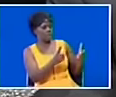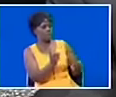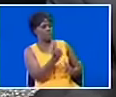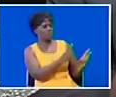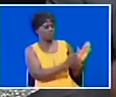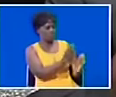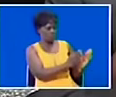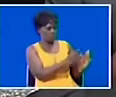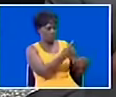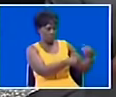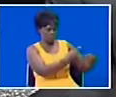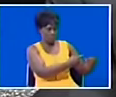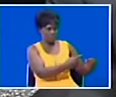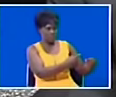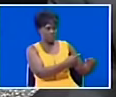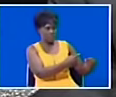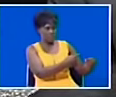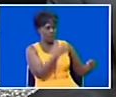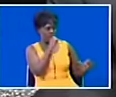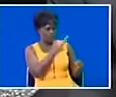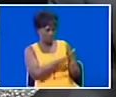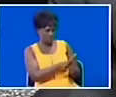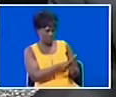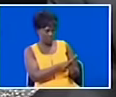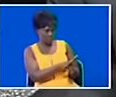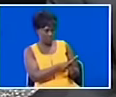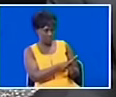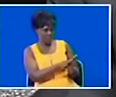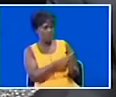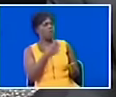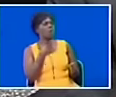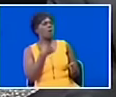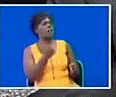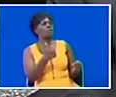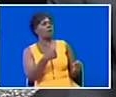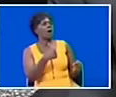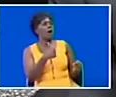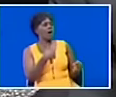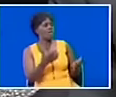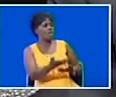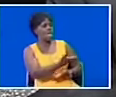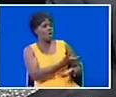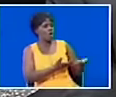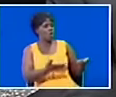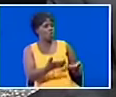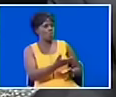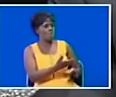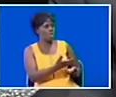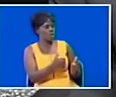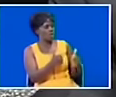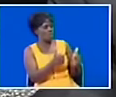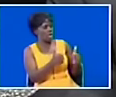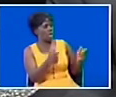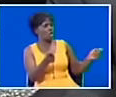where we will promise, and we do promise, that we want to have an economy that is